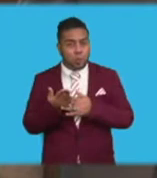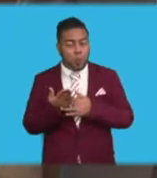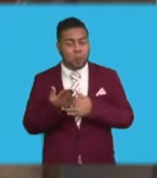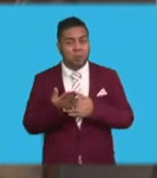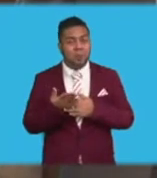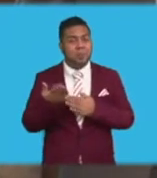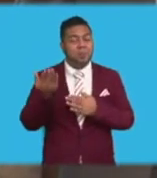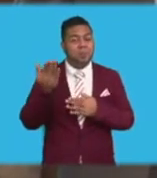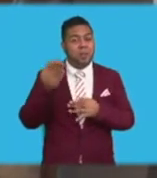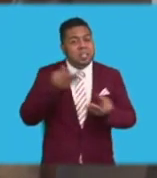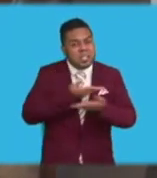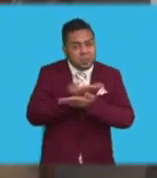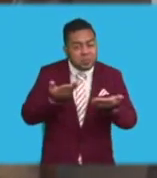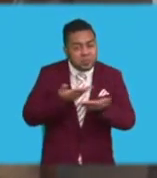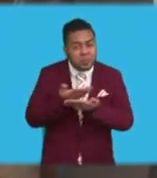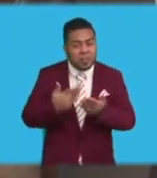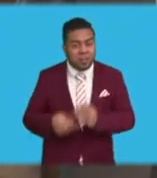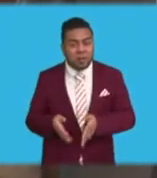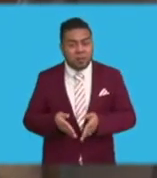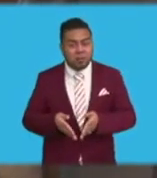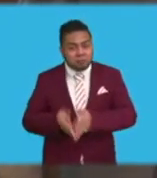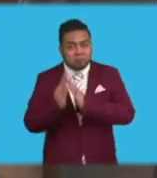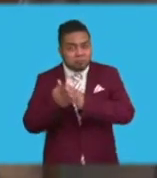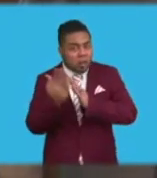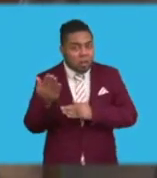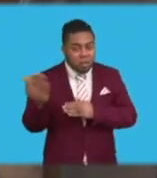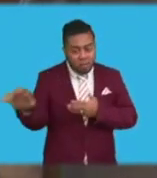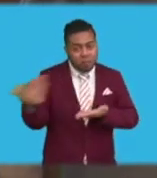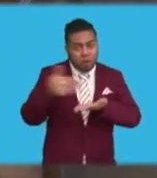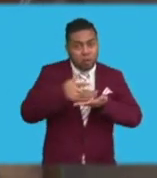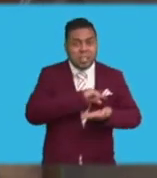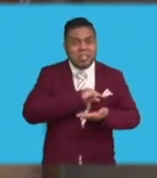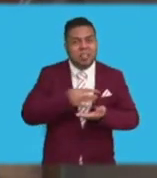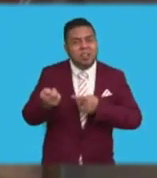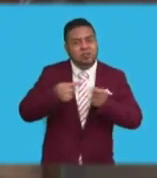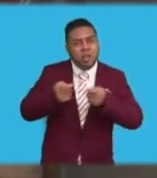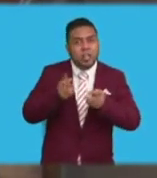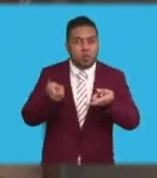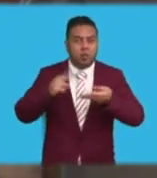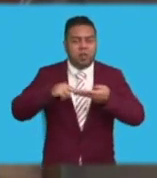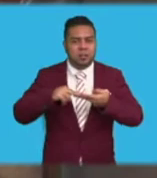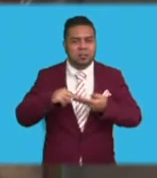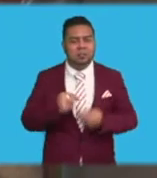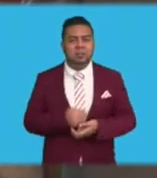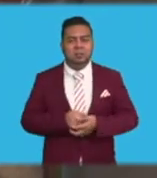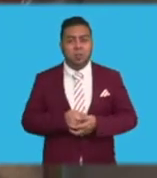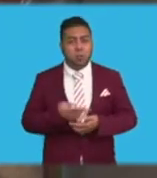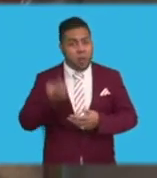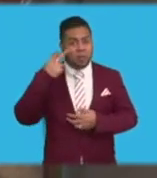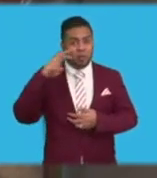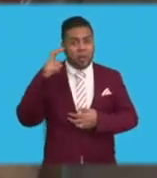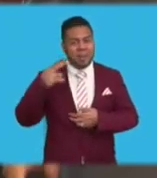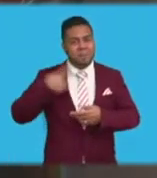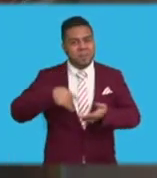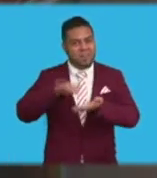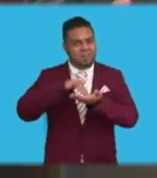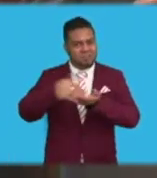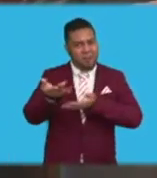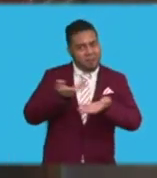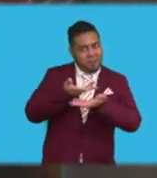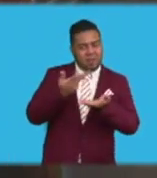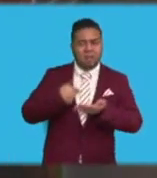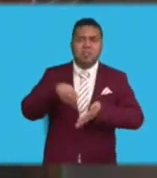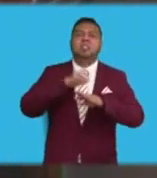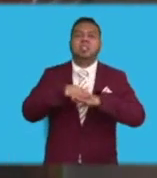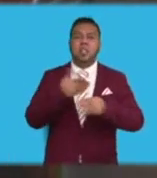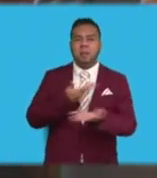disputes that are brought up by the trade unions. Basically, in a mediation, we have a trained mediator who sits and mediates between the